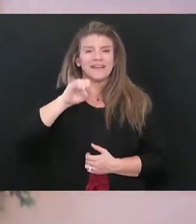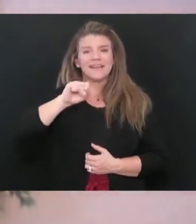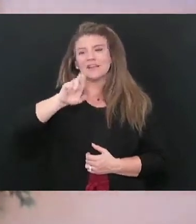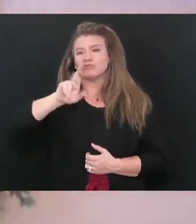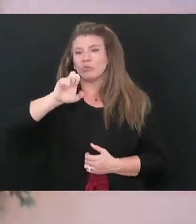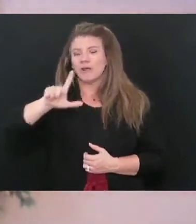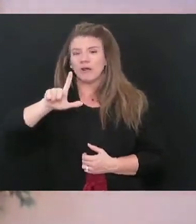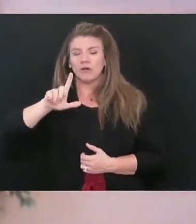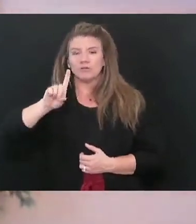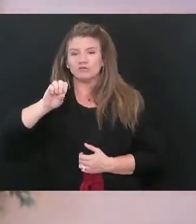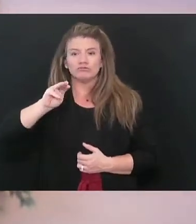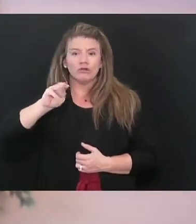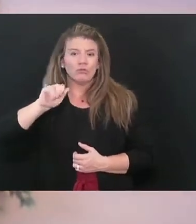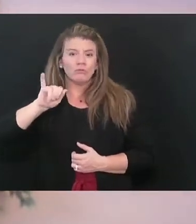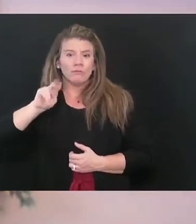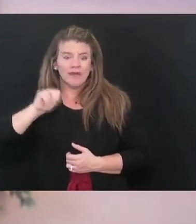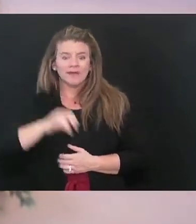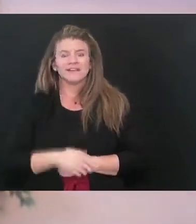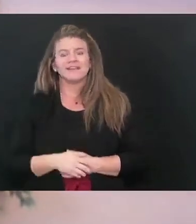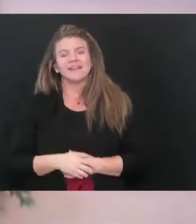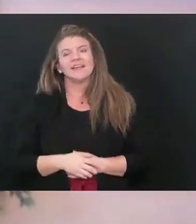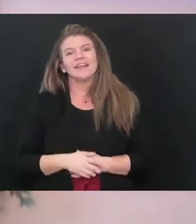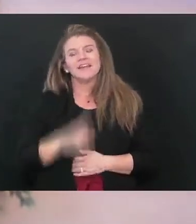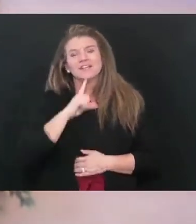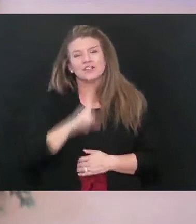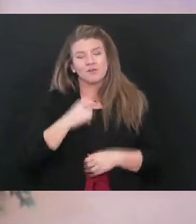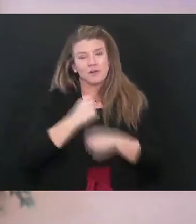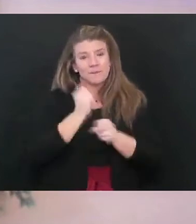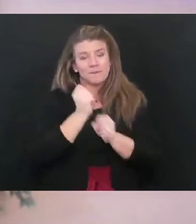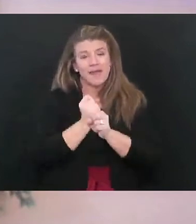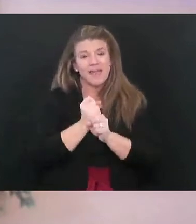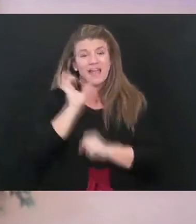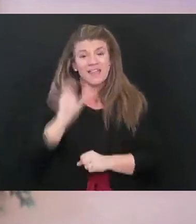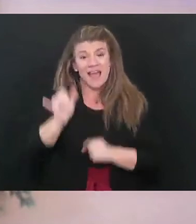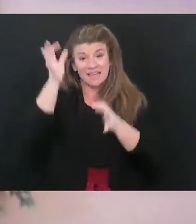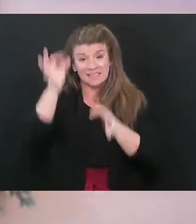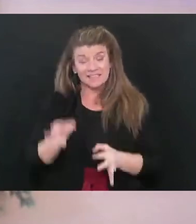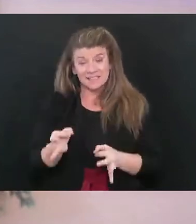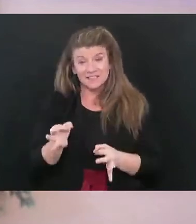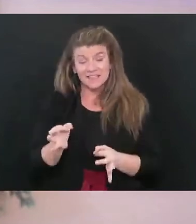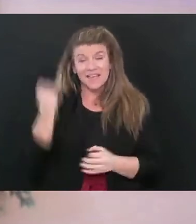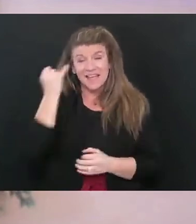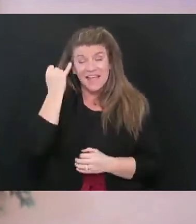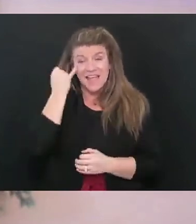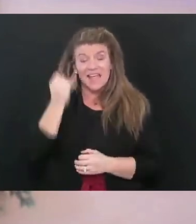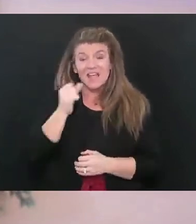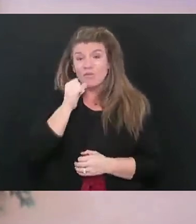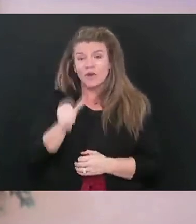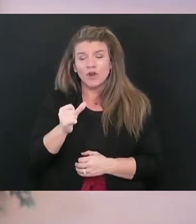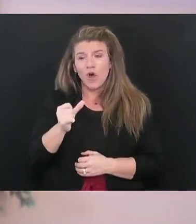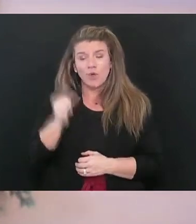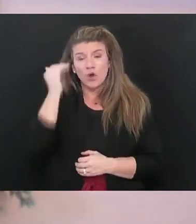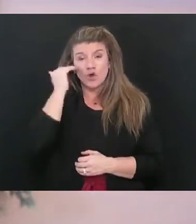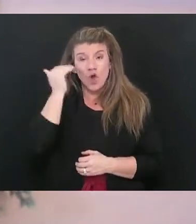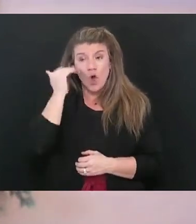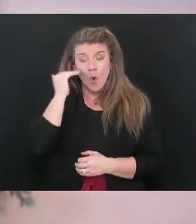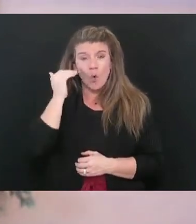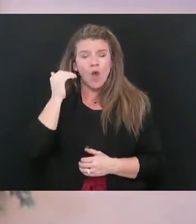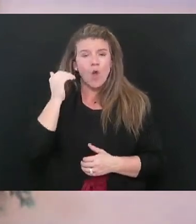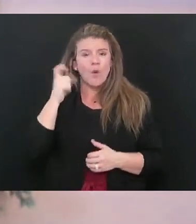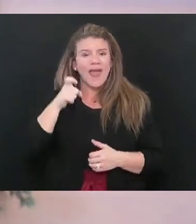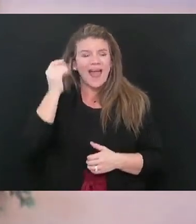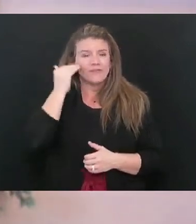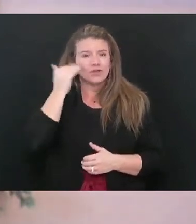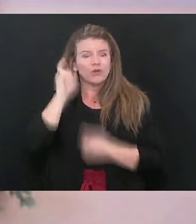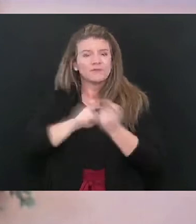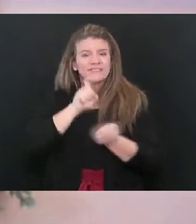do that. And as we mentioned earlier, that if we do identify an outbreak that's caused by a variant virus,